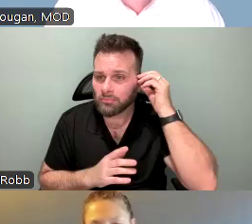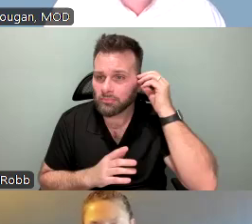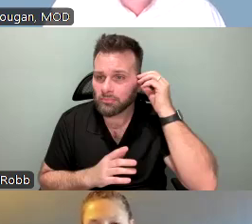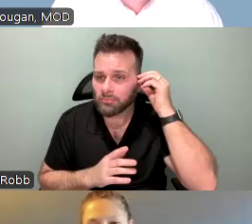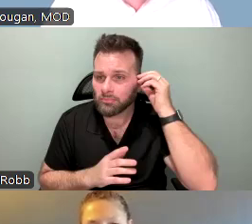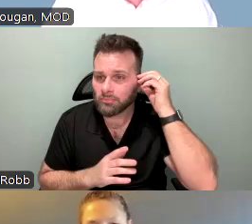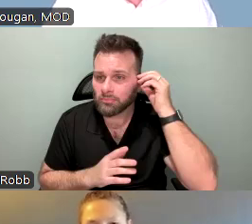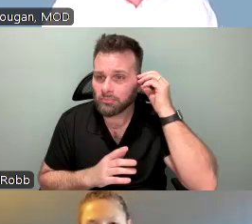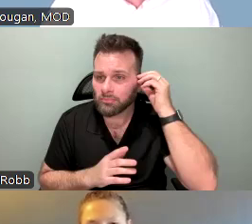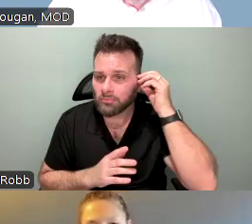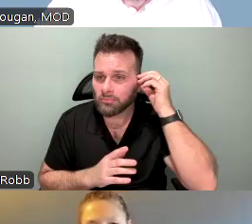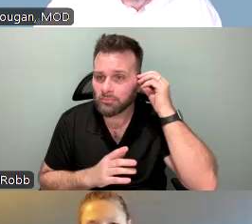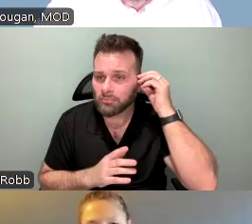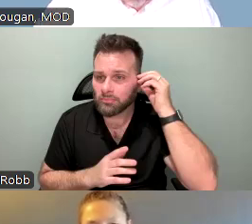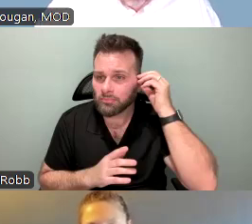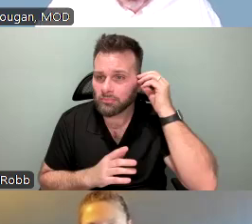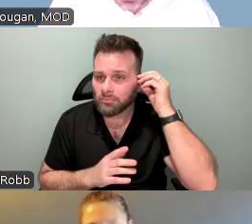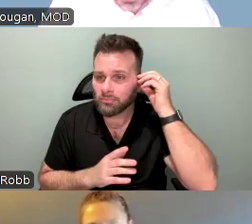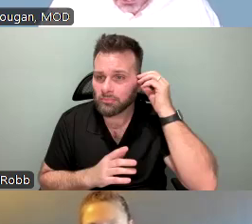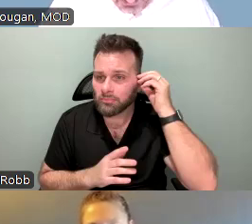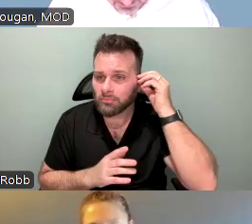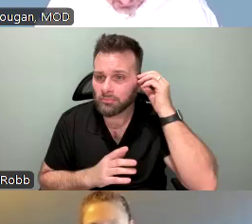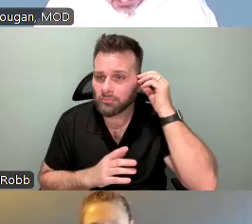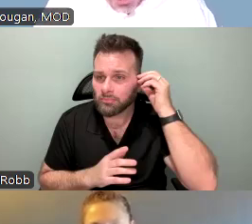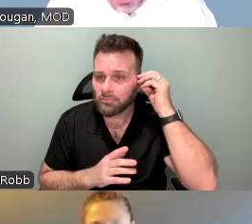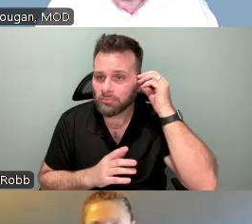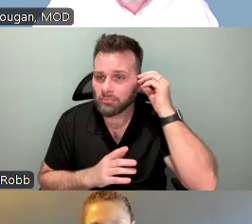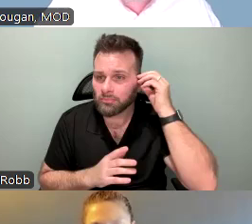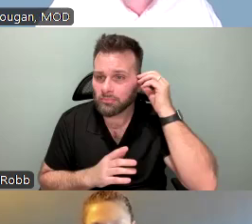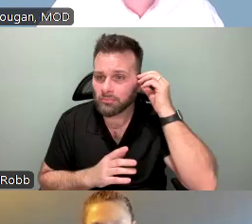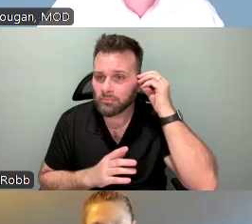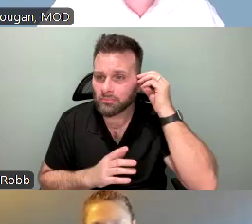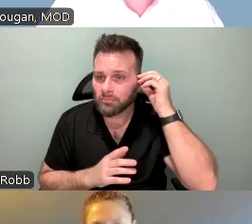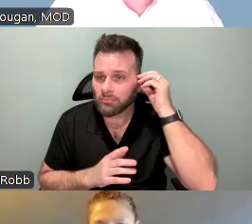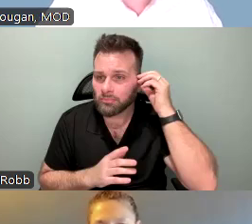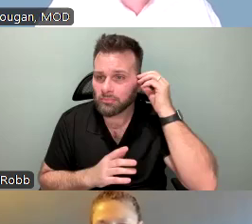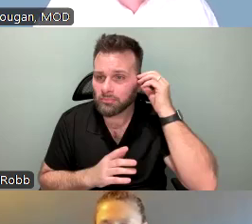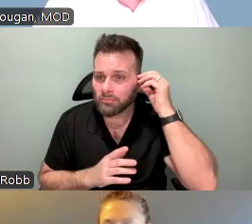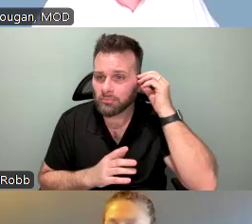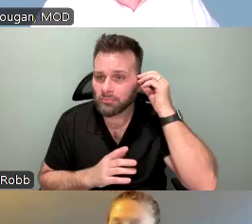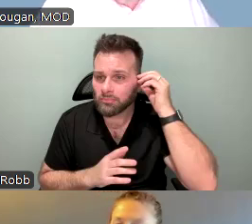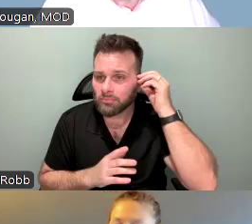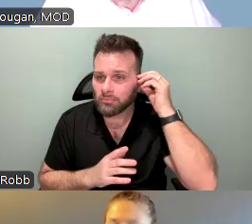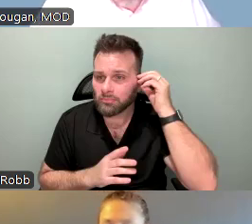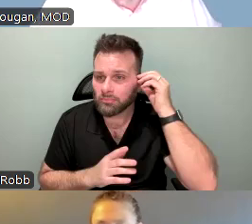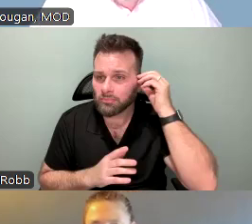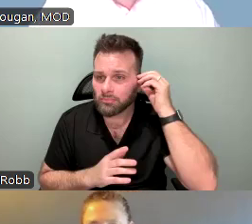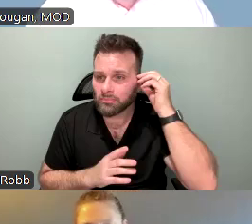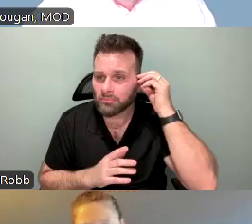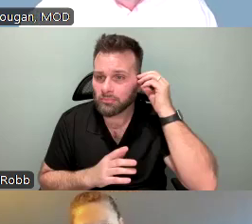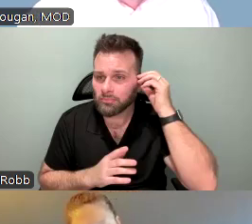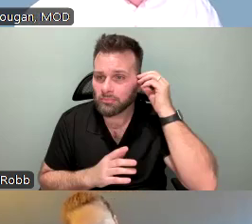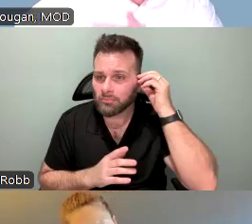and it's easier to use sometimes. So with that, that was part one. We're going to move on